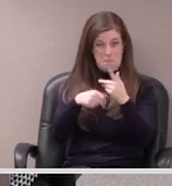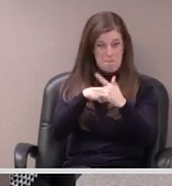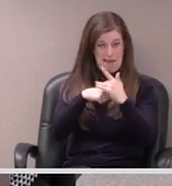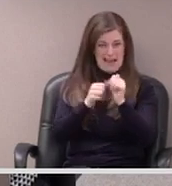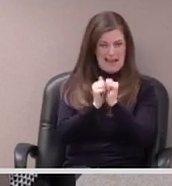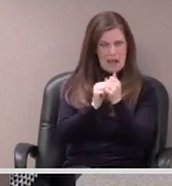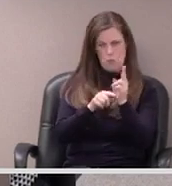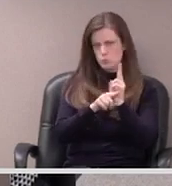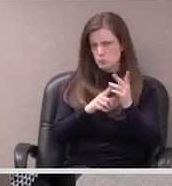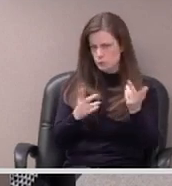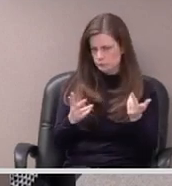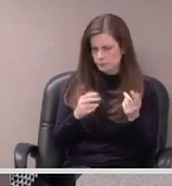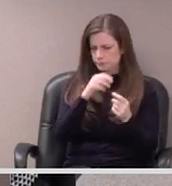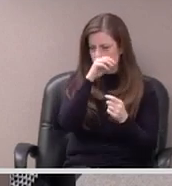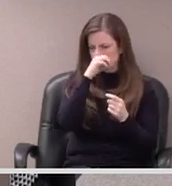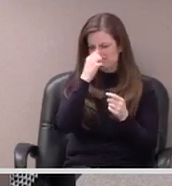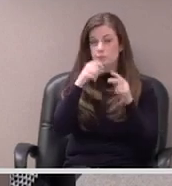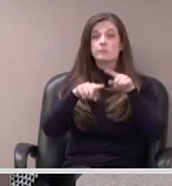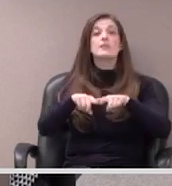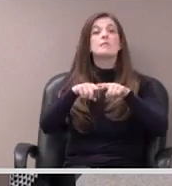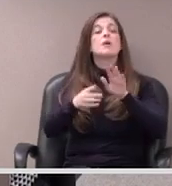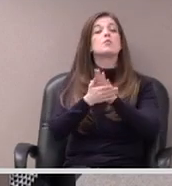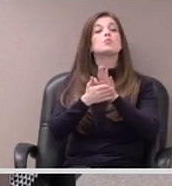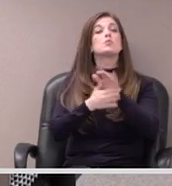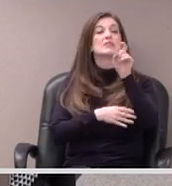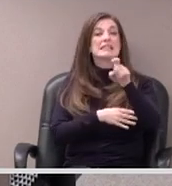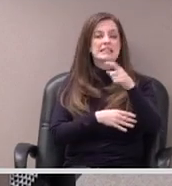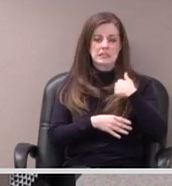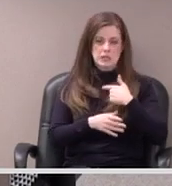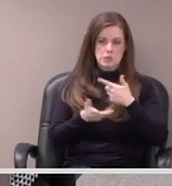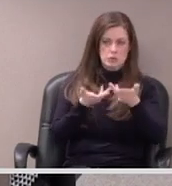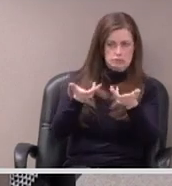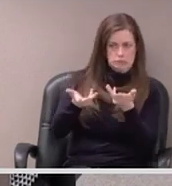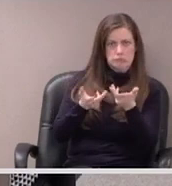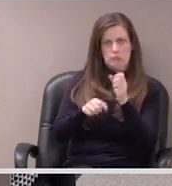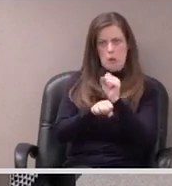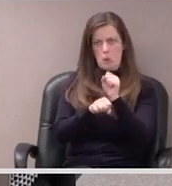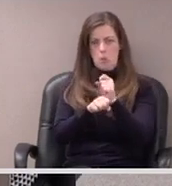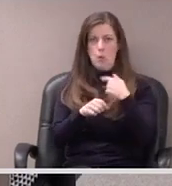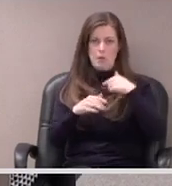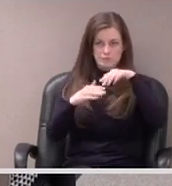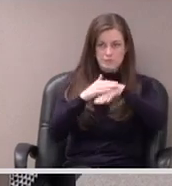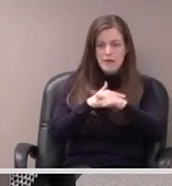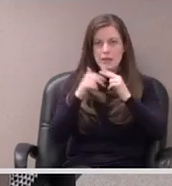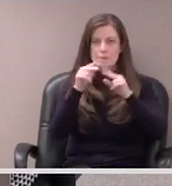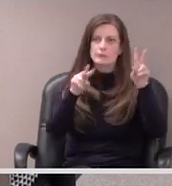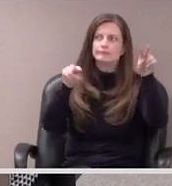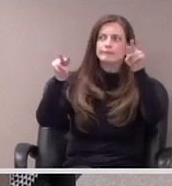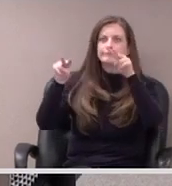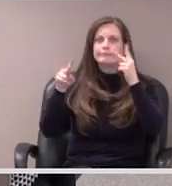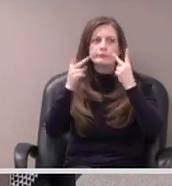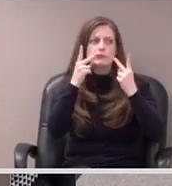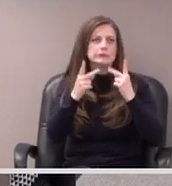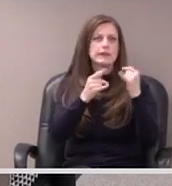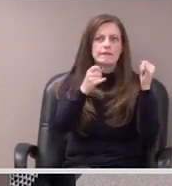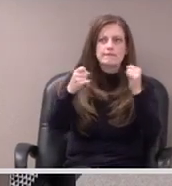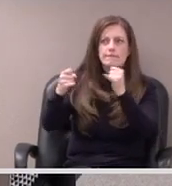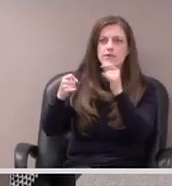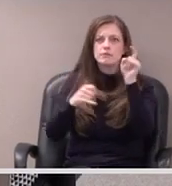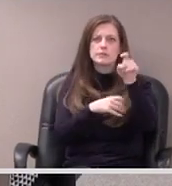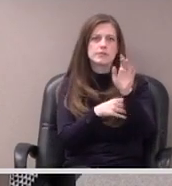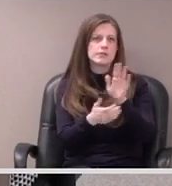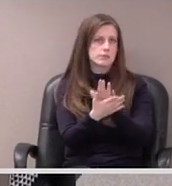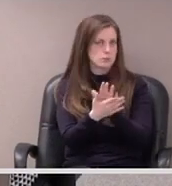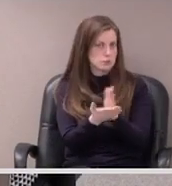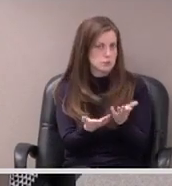So depending on the school's needs, we work with them. We will walk buildings if need be to look at the individual needs of those